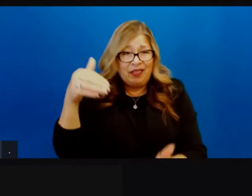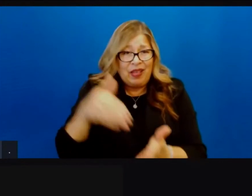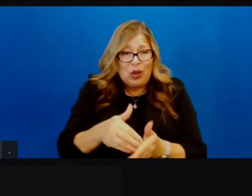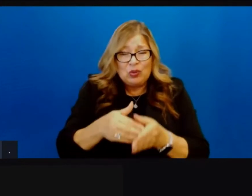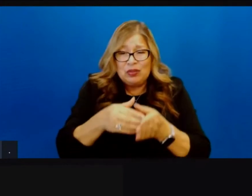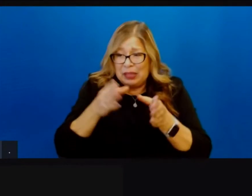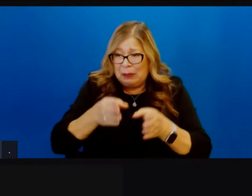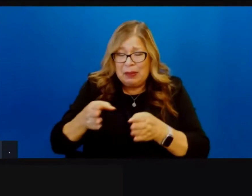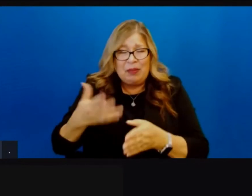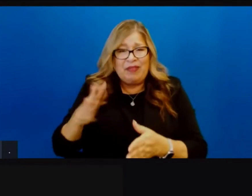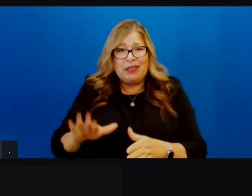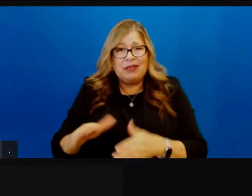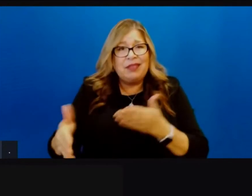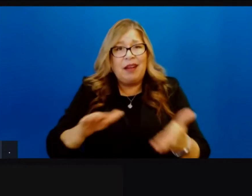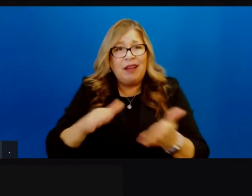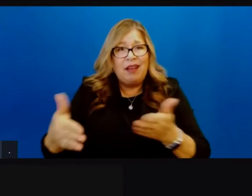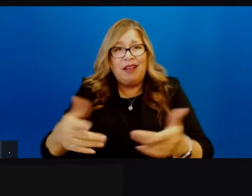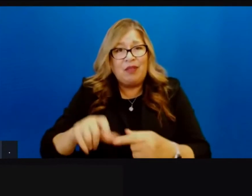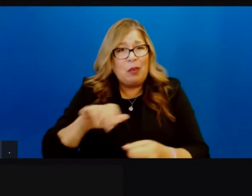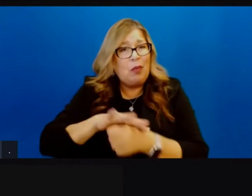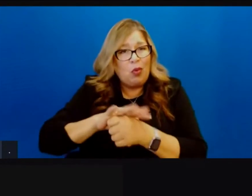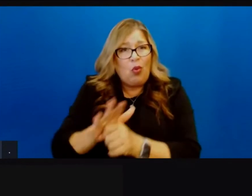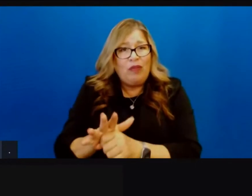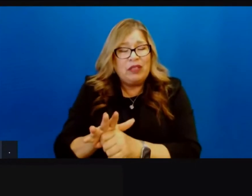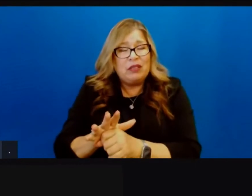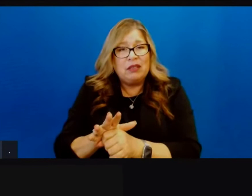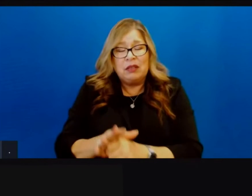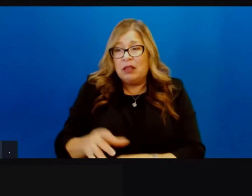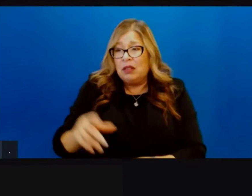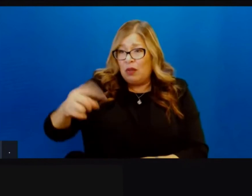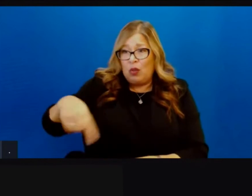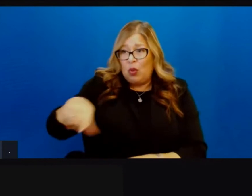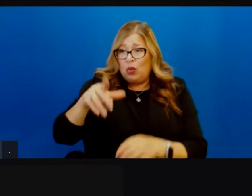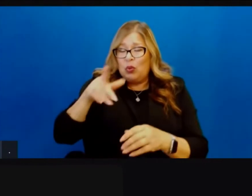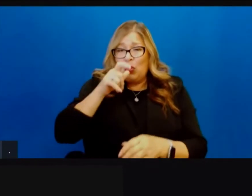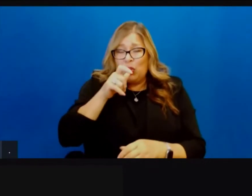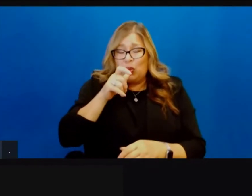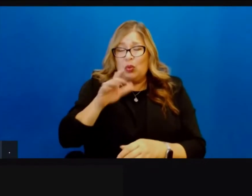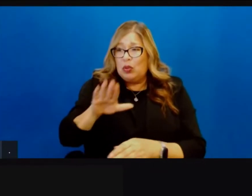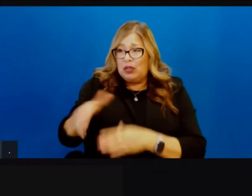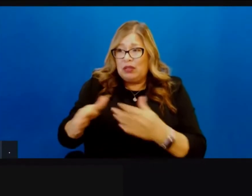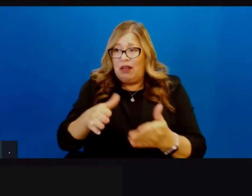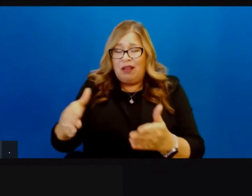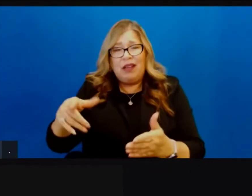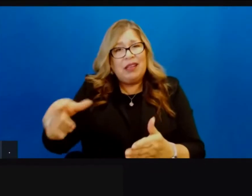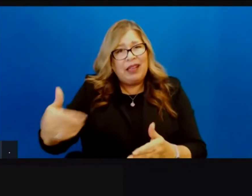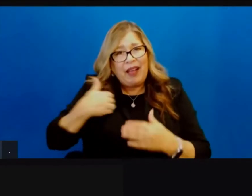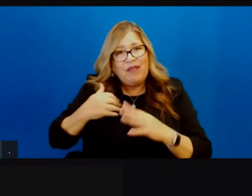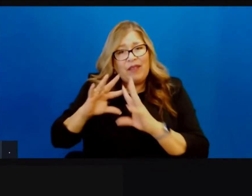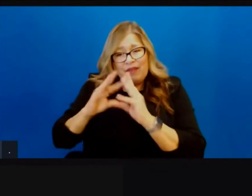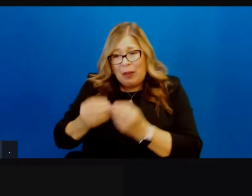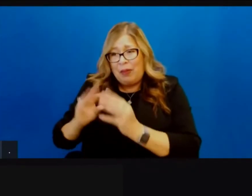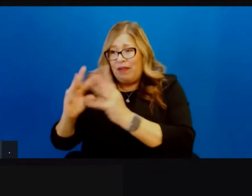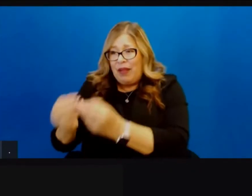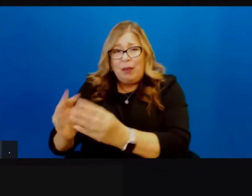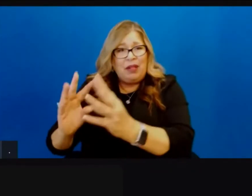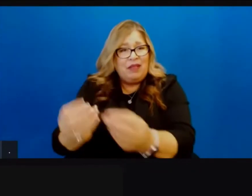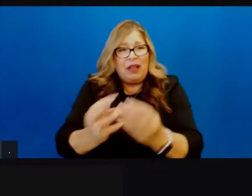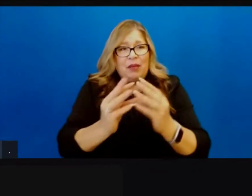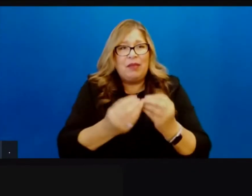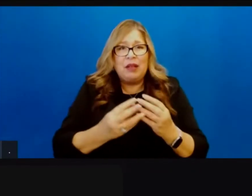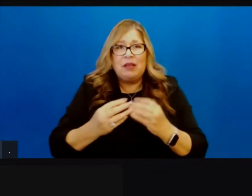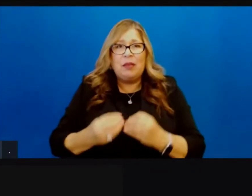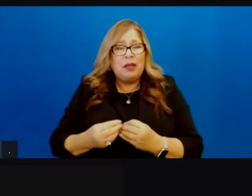to COVID. Those individuals leave dozens of loved ones and family members each